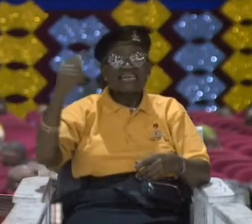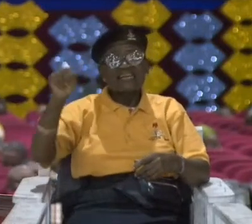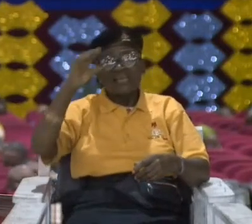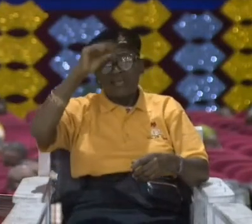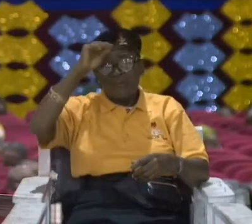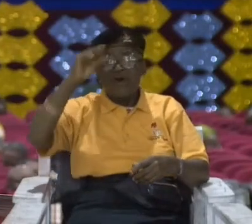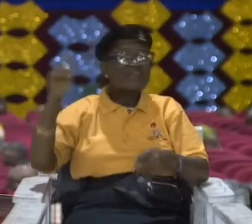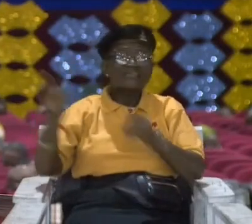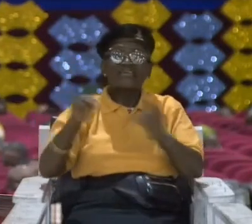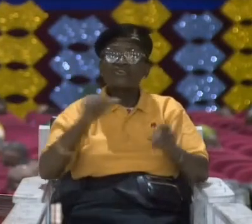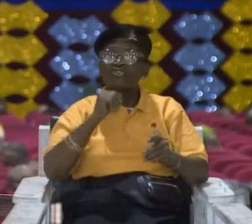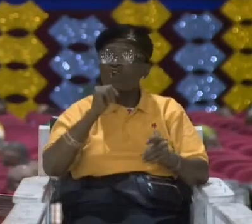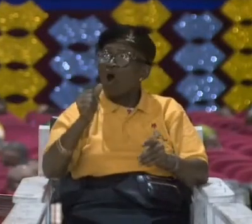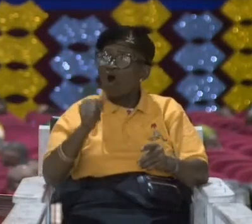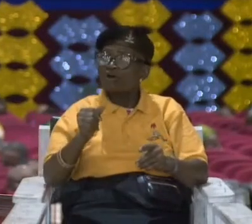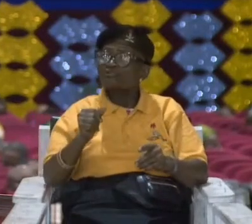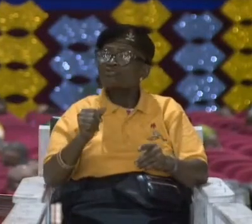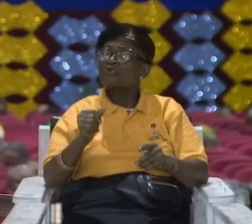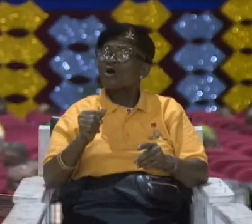Because the rod of Elisha